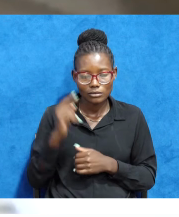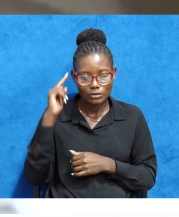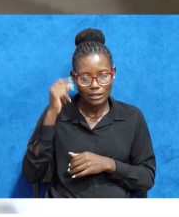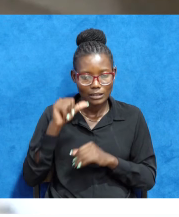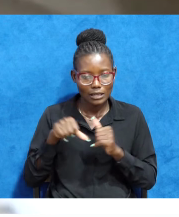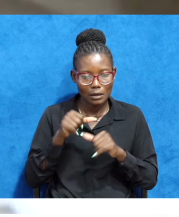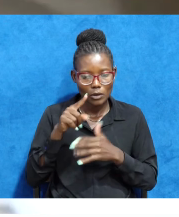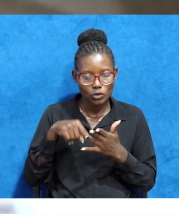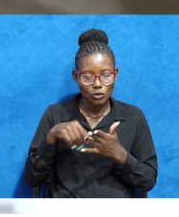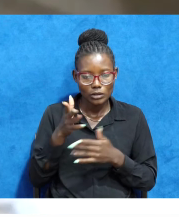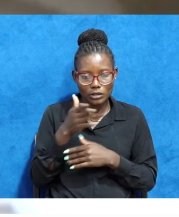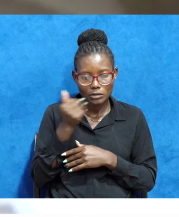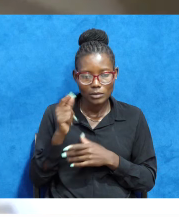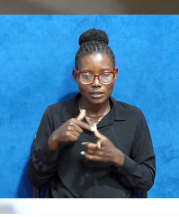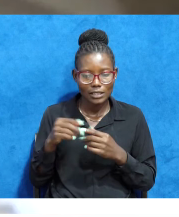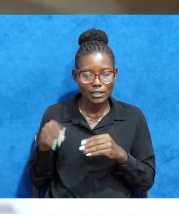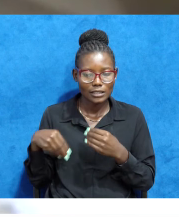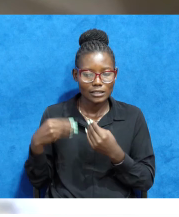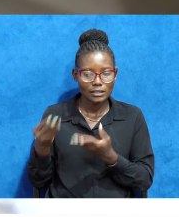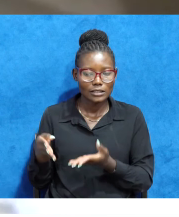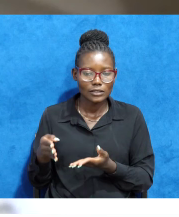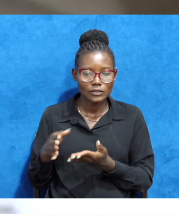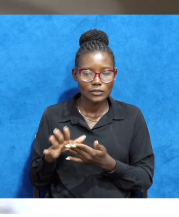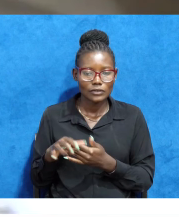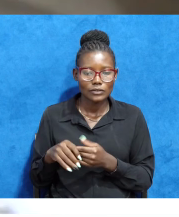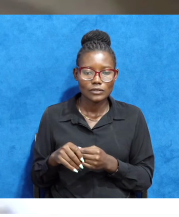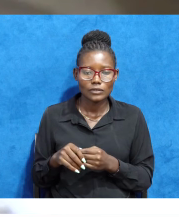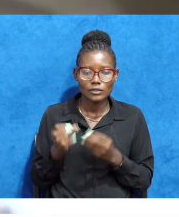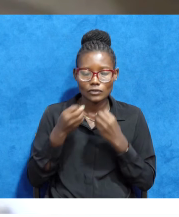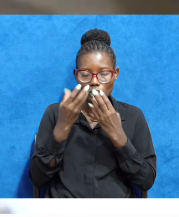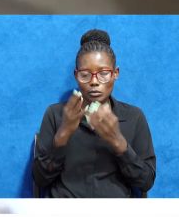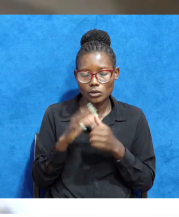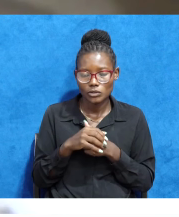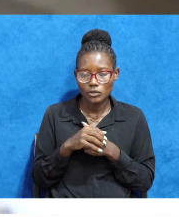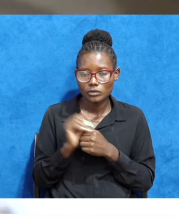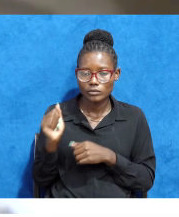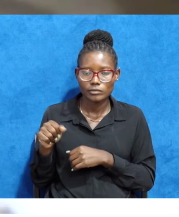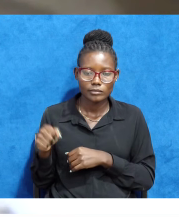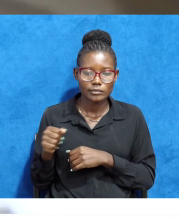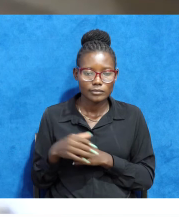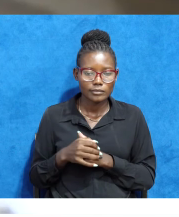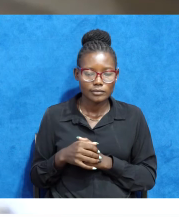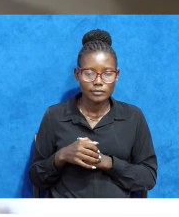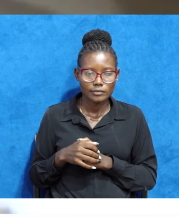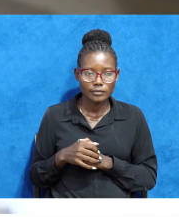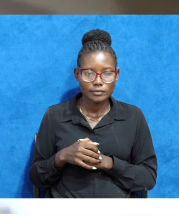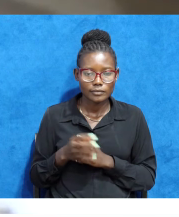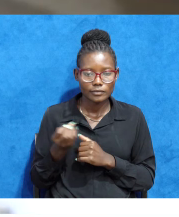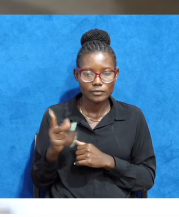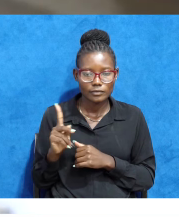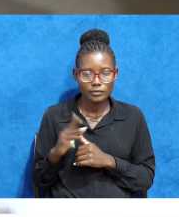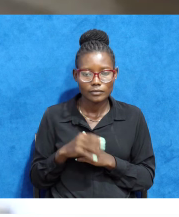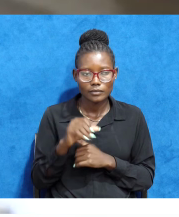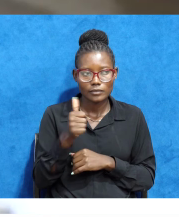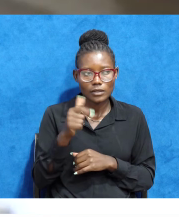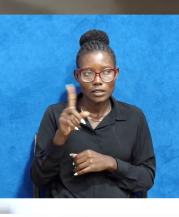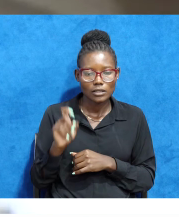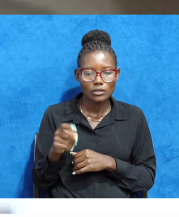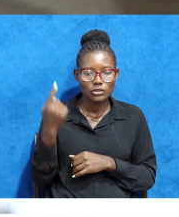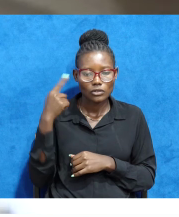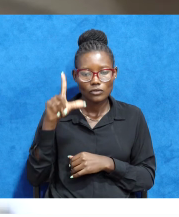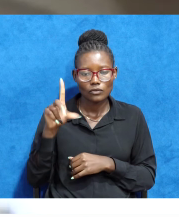where you know the athletes aren't going to be with you, you know what adaptation you want, you can run your needs analysis, you can think